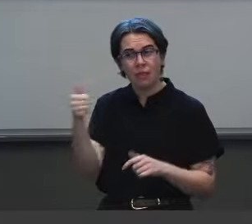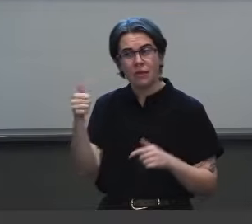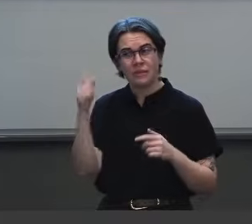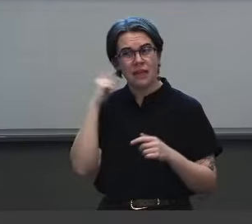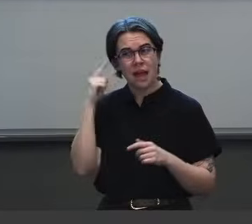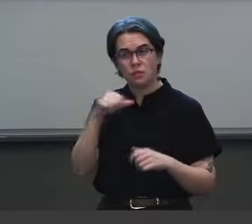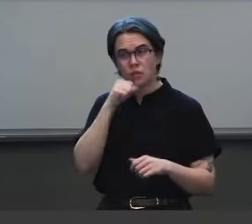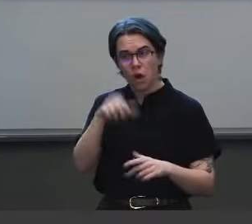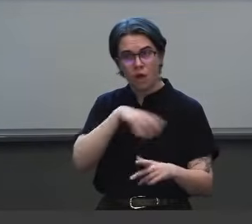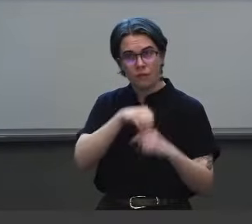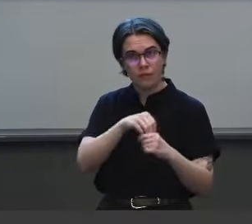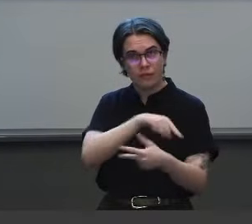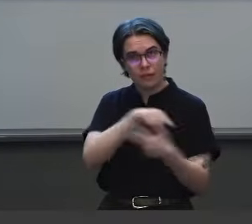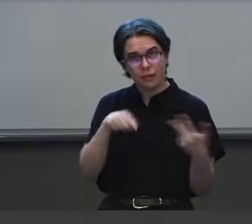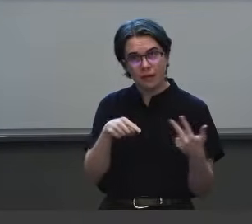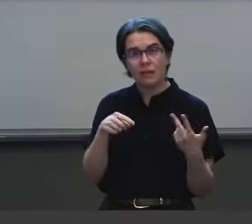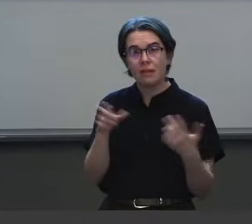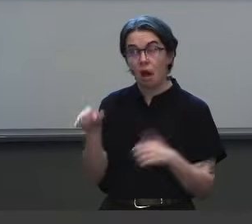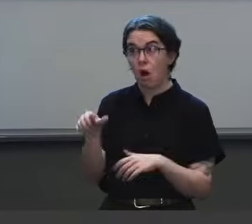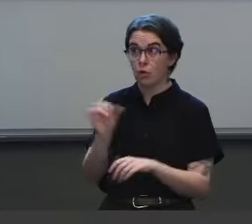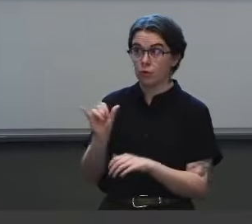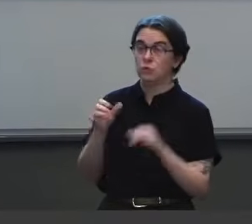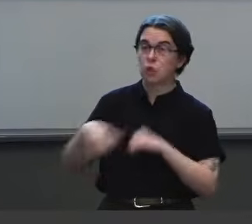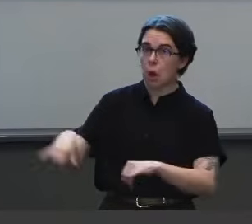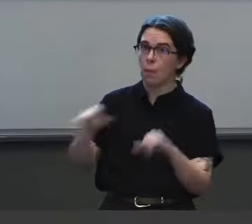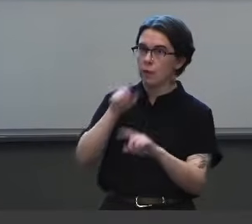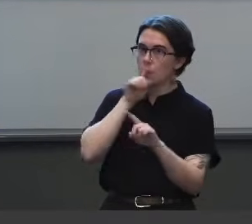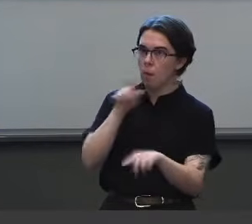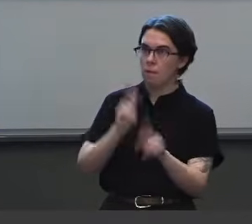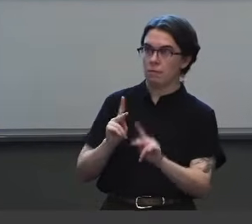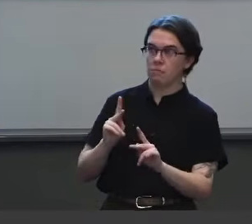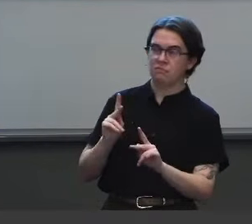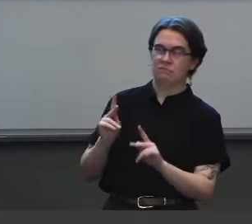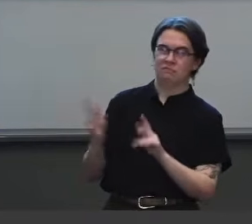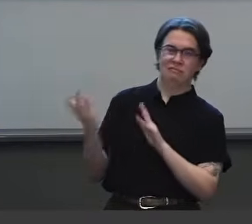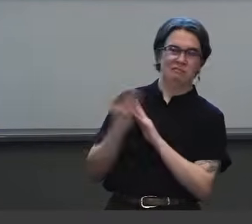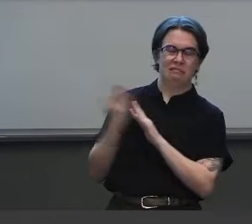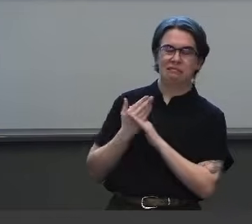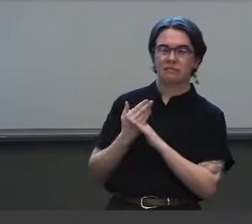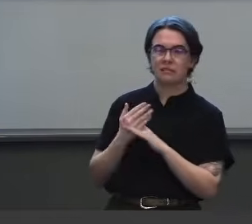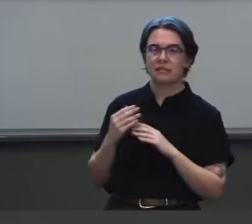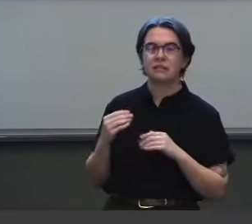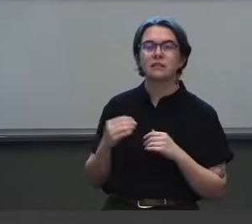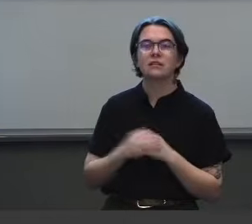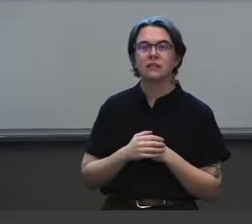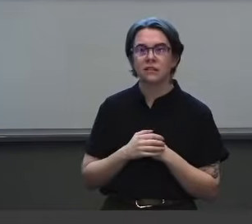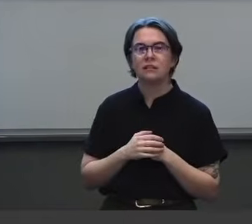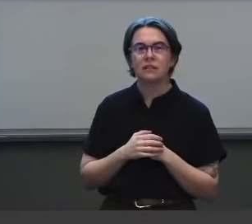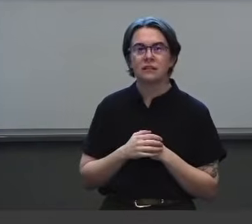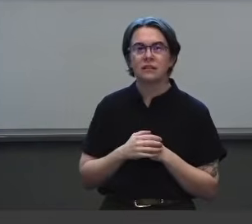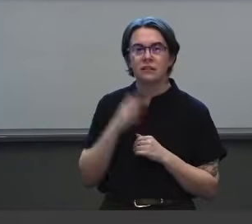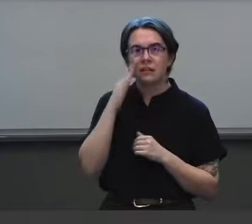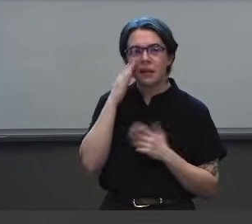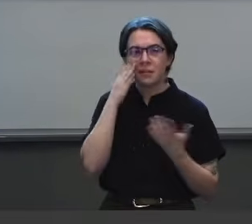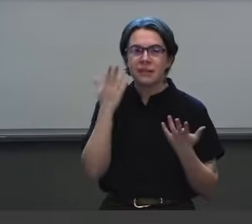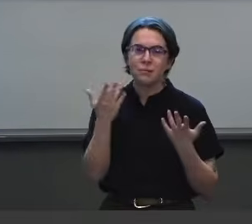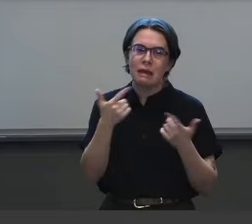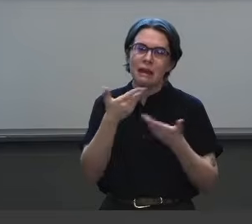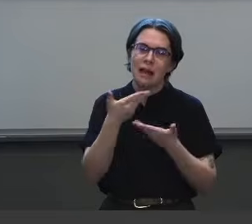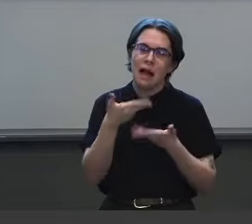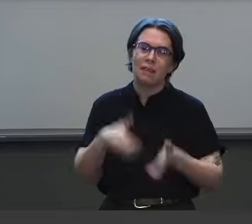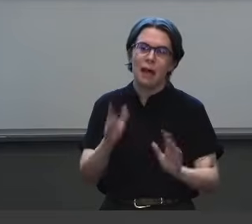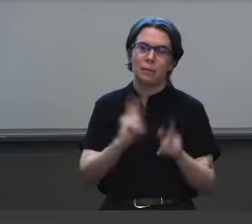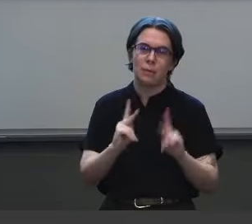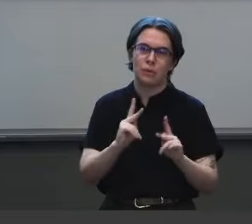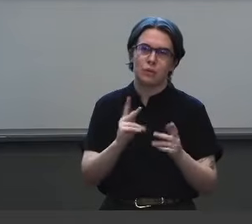also commonly reported, and this is often in sort of we give people a chance to free-form respond, so it may not be in our list of sounds,